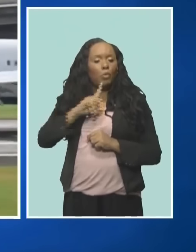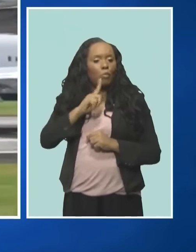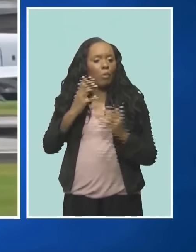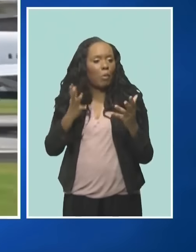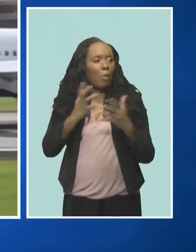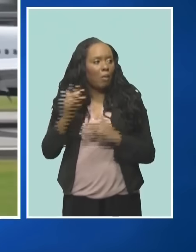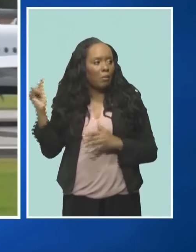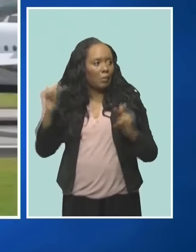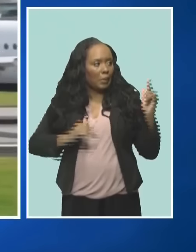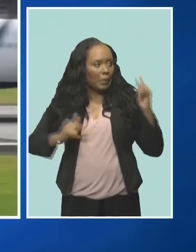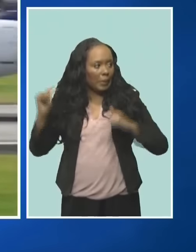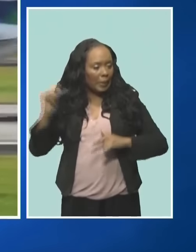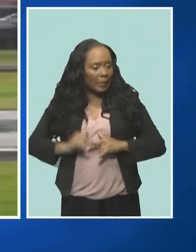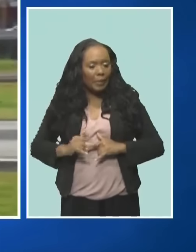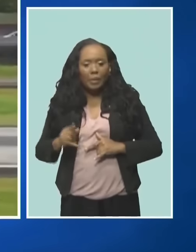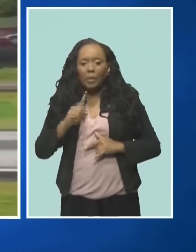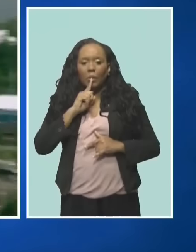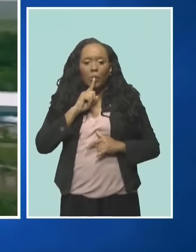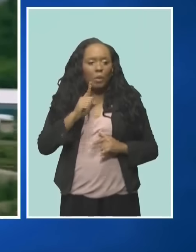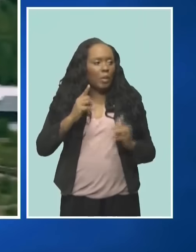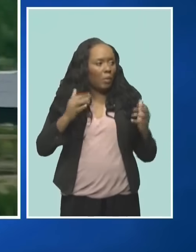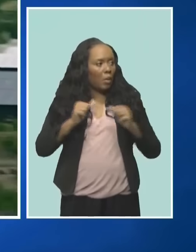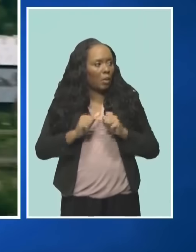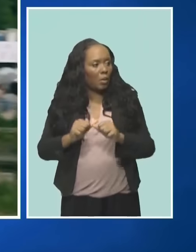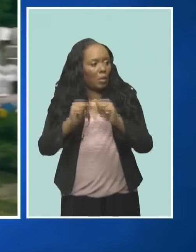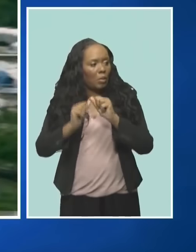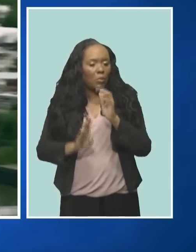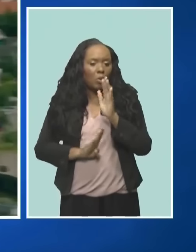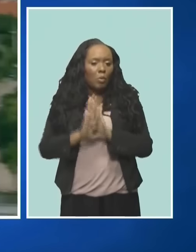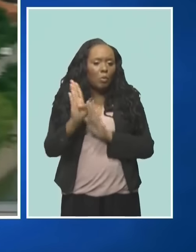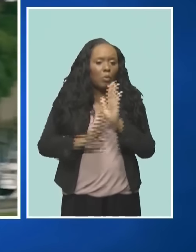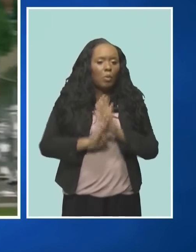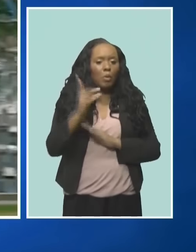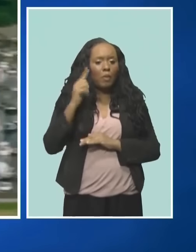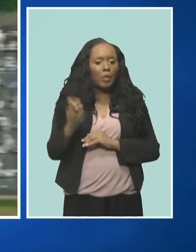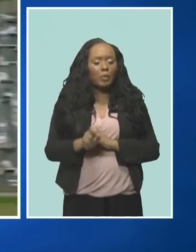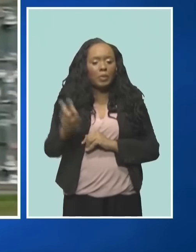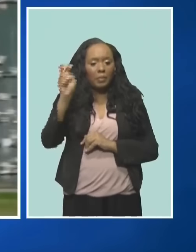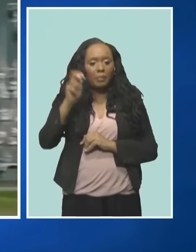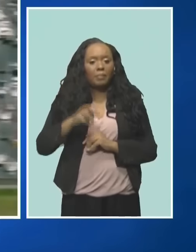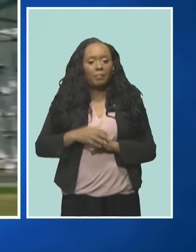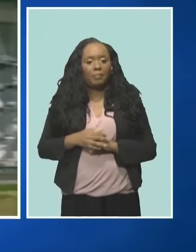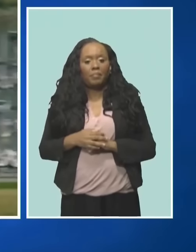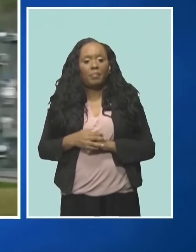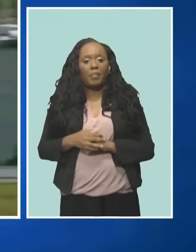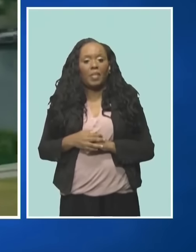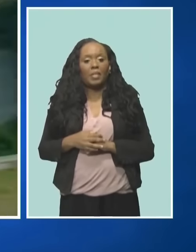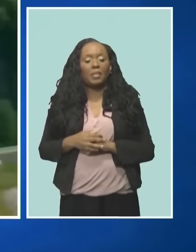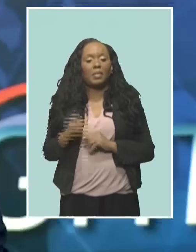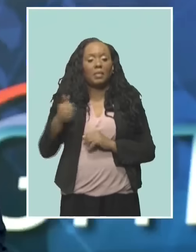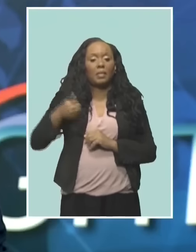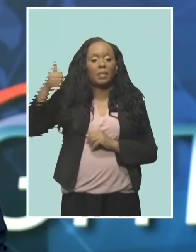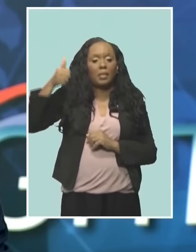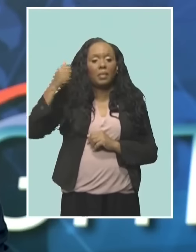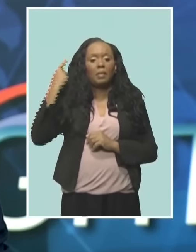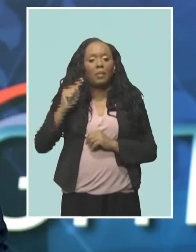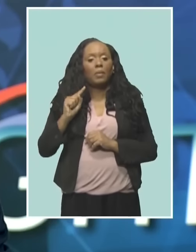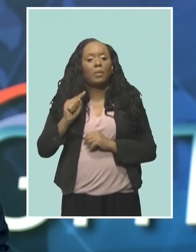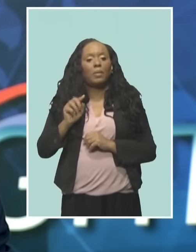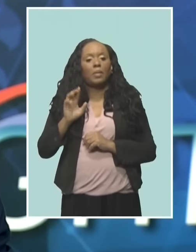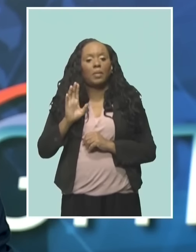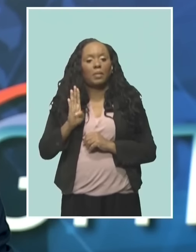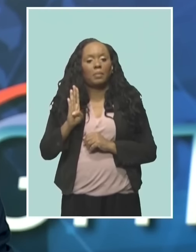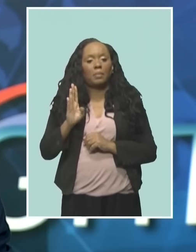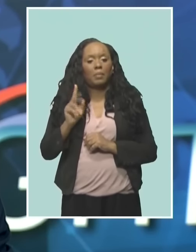Barbados and aligns with his vision of continued growth of the tourism sector. Meanwhile, Chief Executive Officer of the Barbados